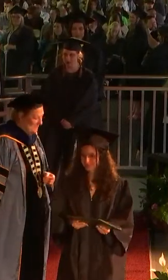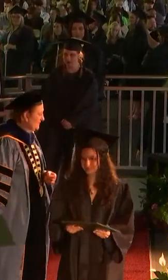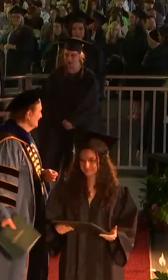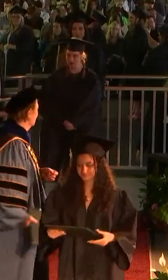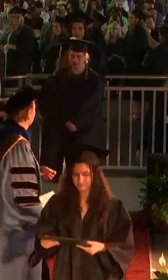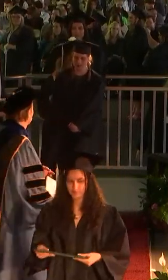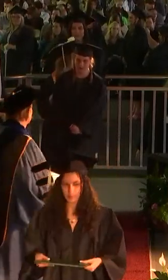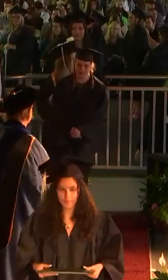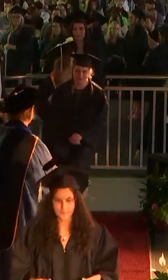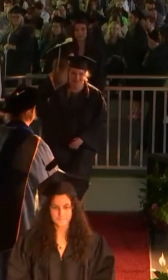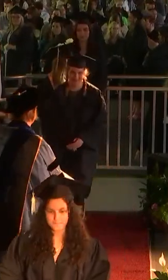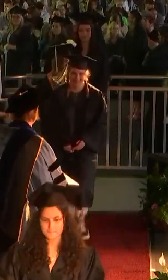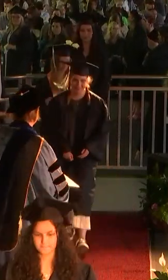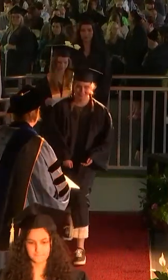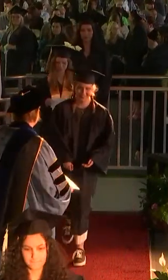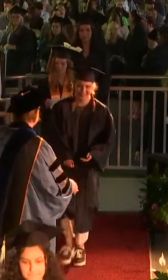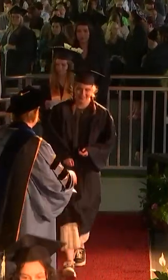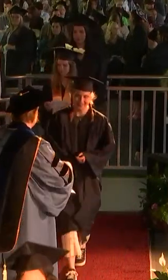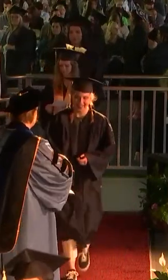Brittany Sawyer.